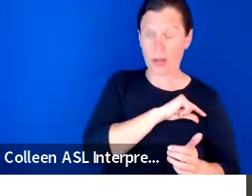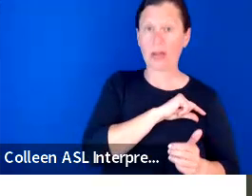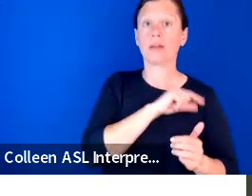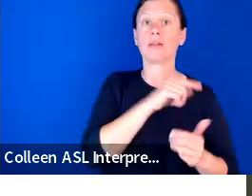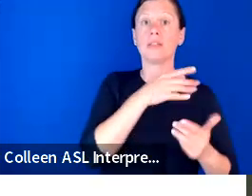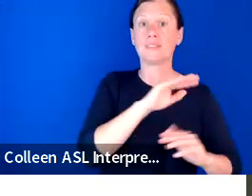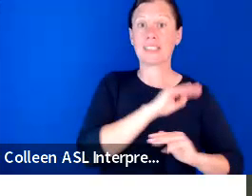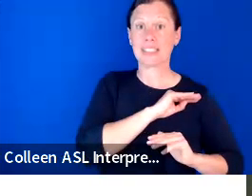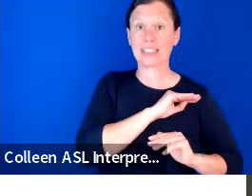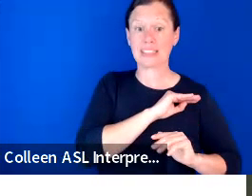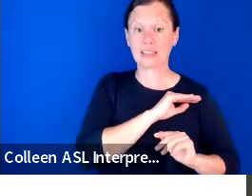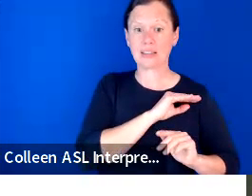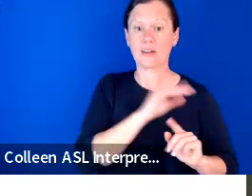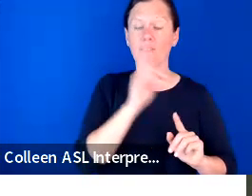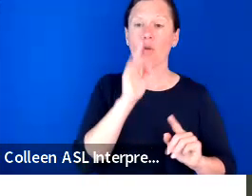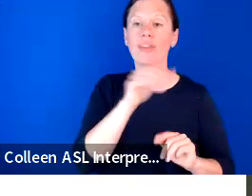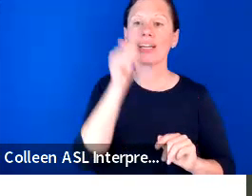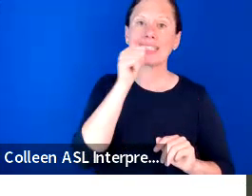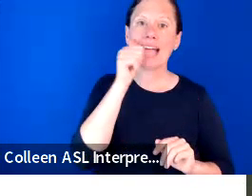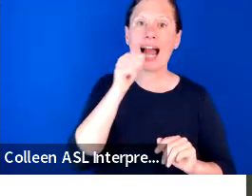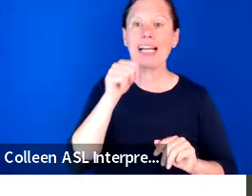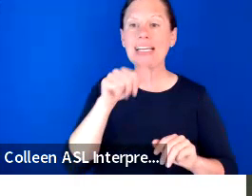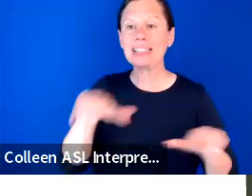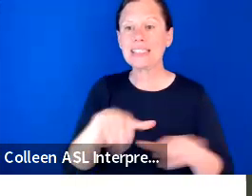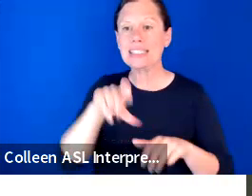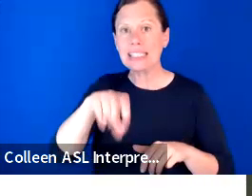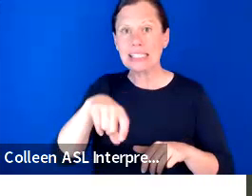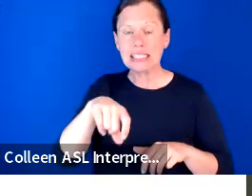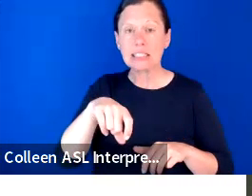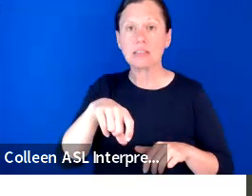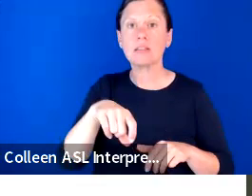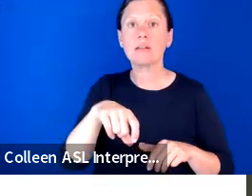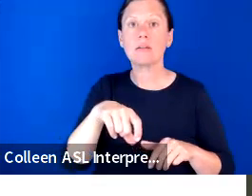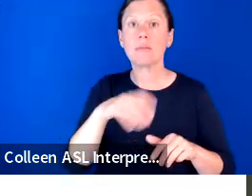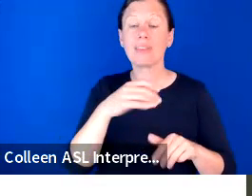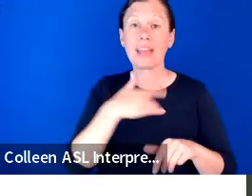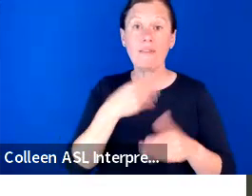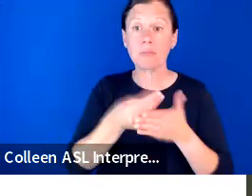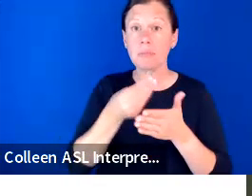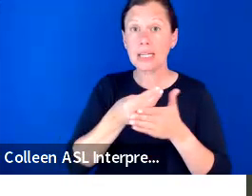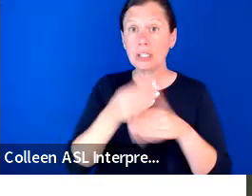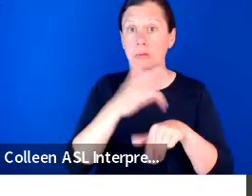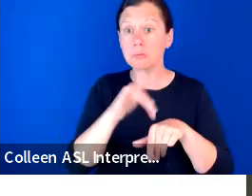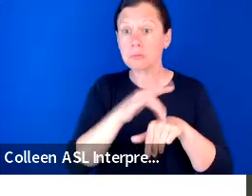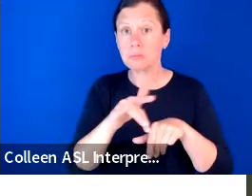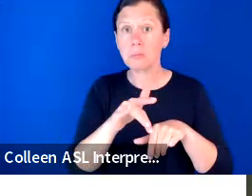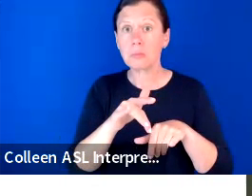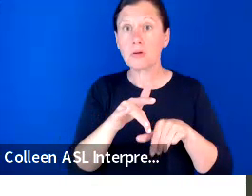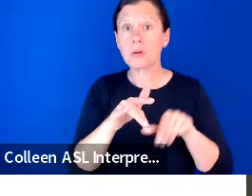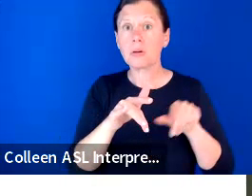a $36,500 budget for services and supports. The benefit will increase over time with